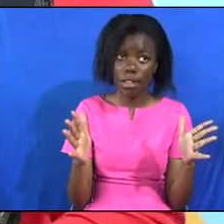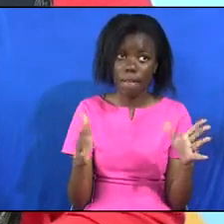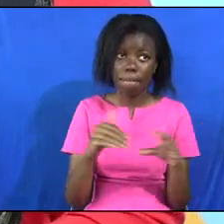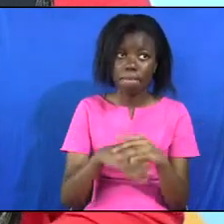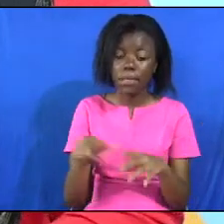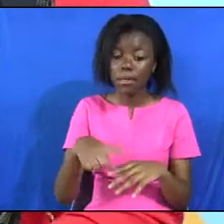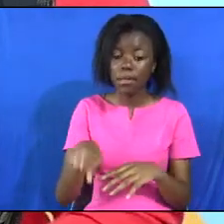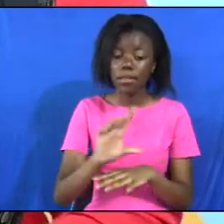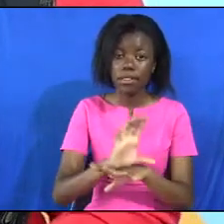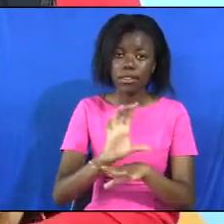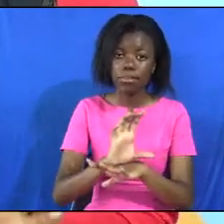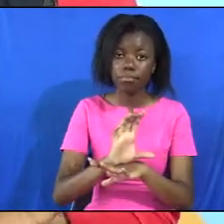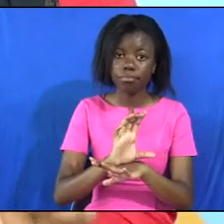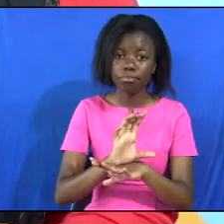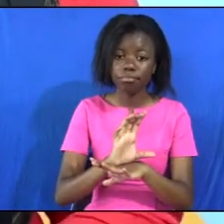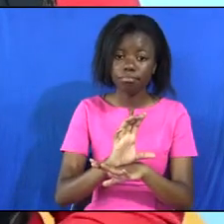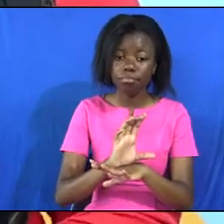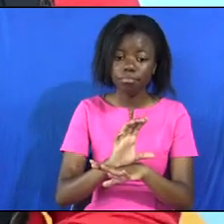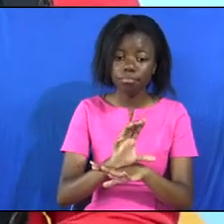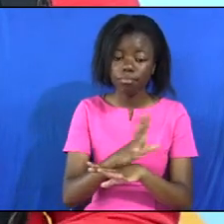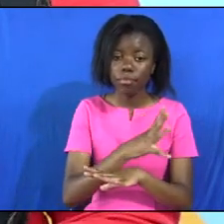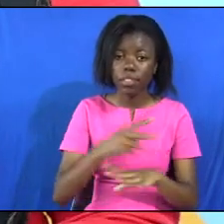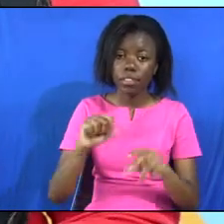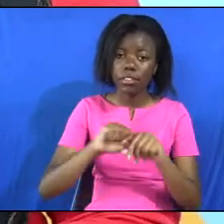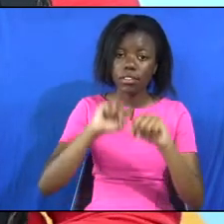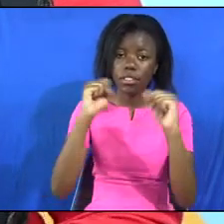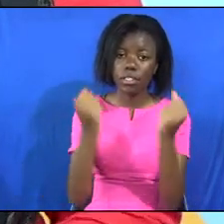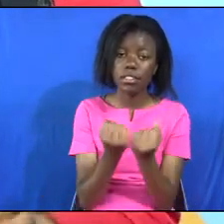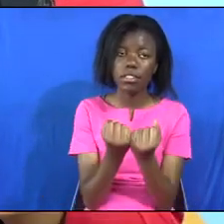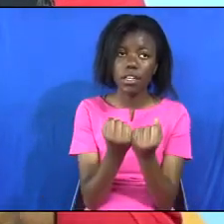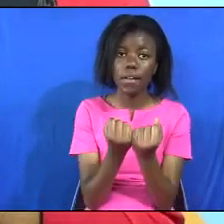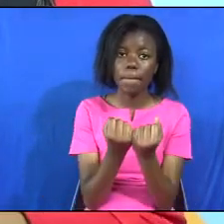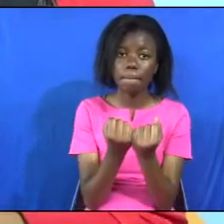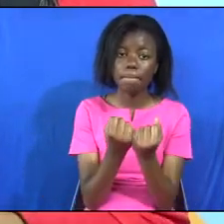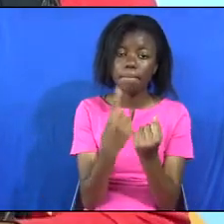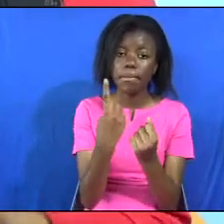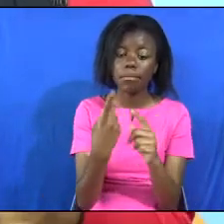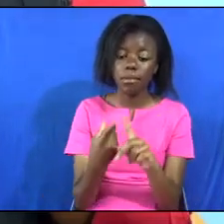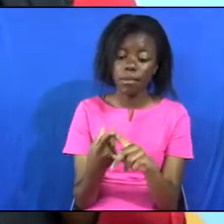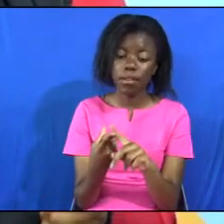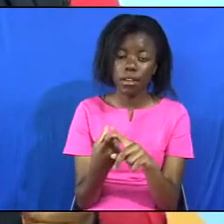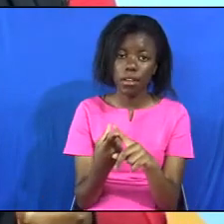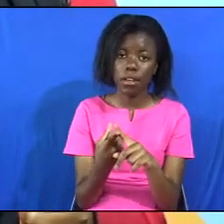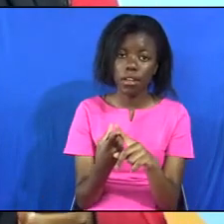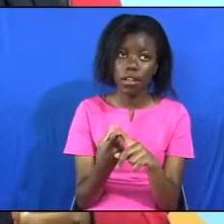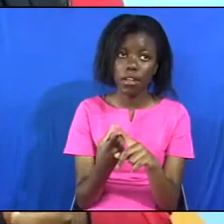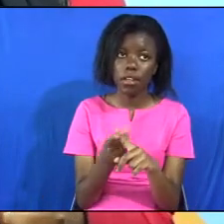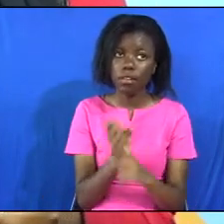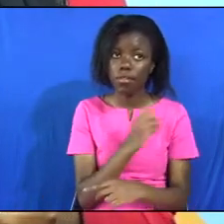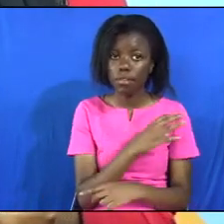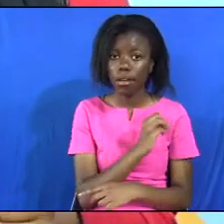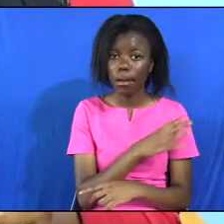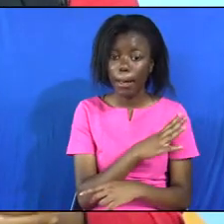our church and in our society, is number one, fear.